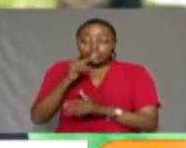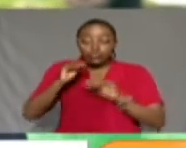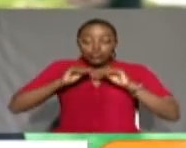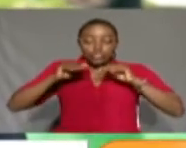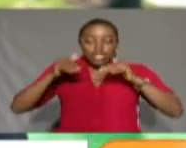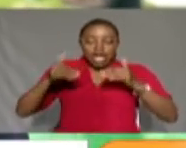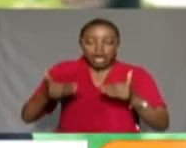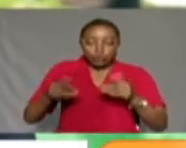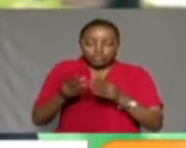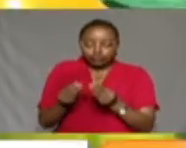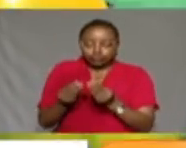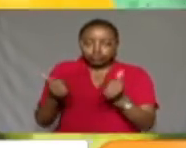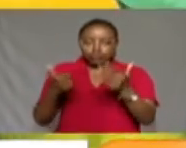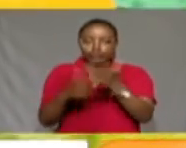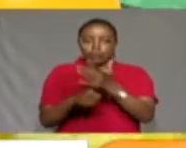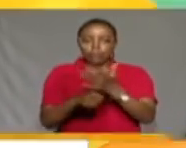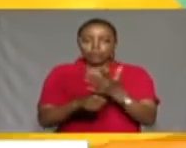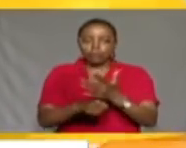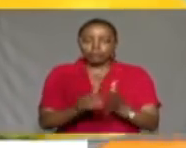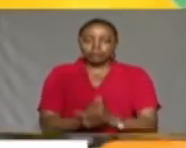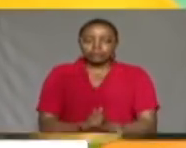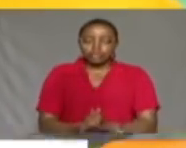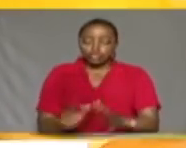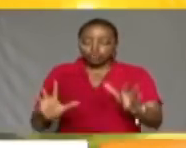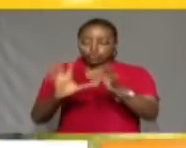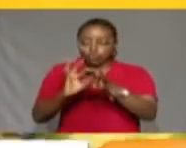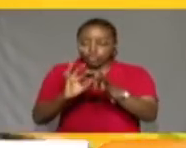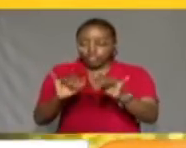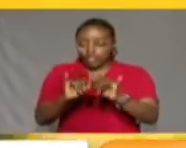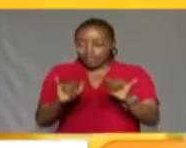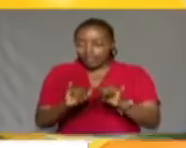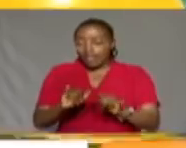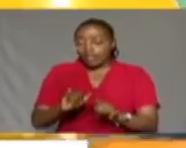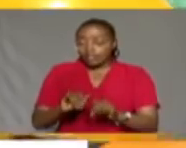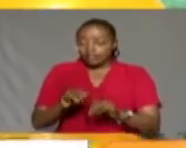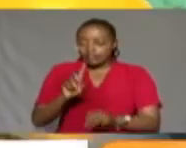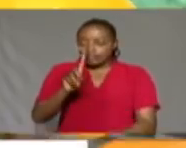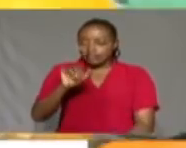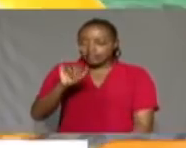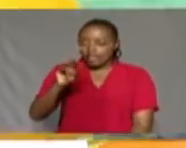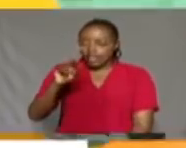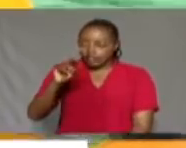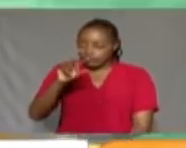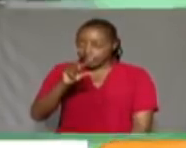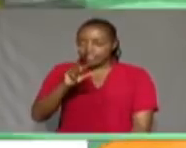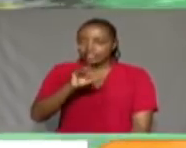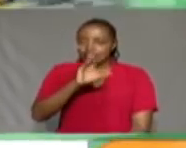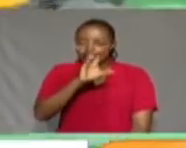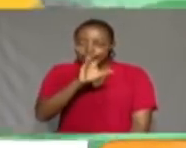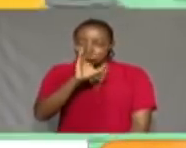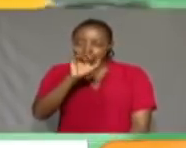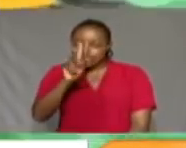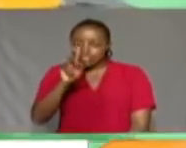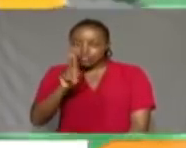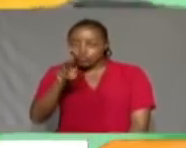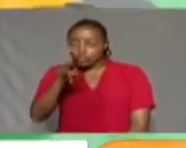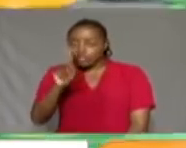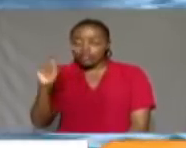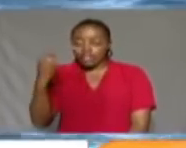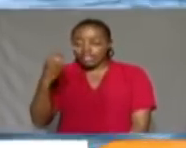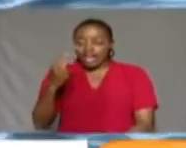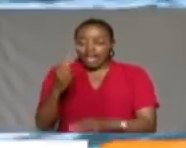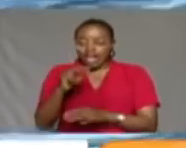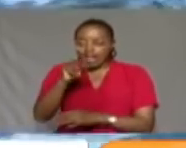how to solve a problem. To join the Clearance Diving Unit, CDU, volunteers from Kenya Navy go